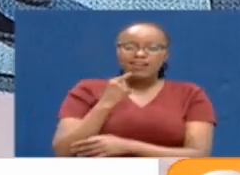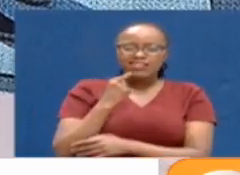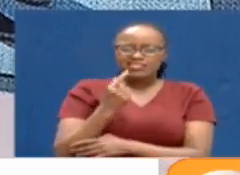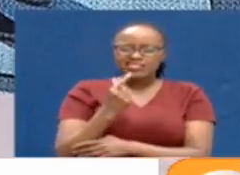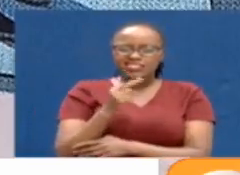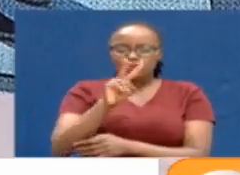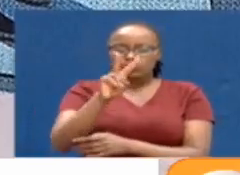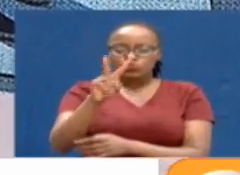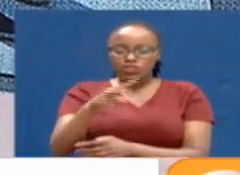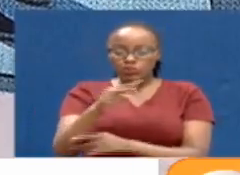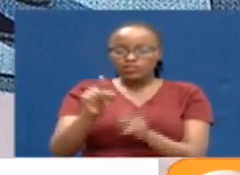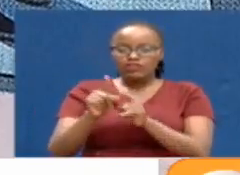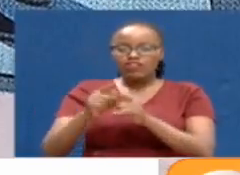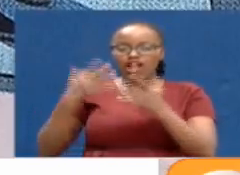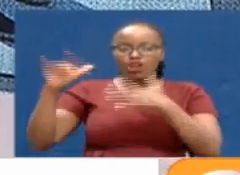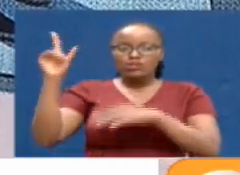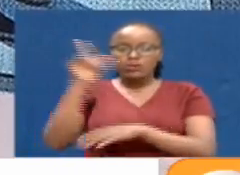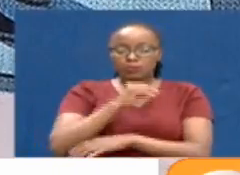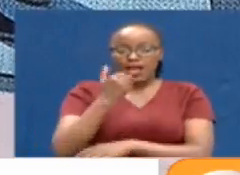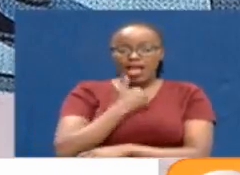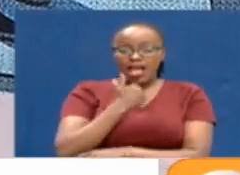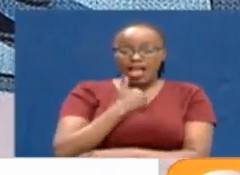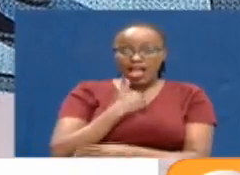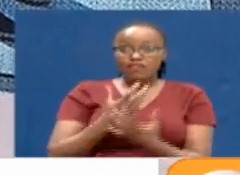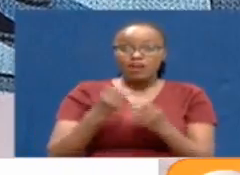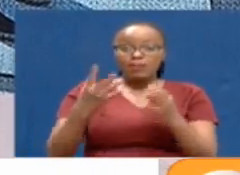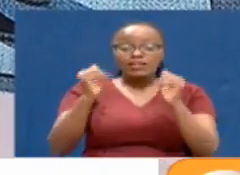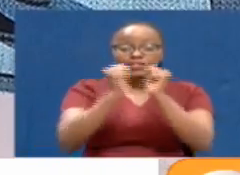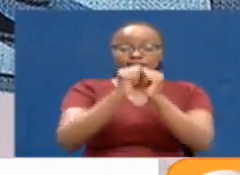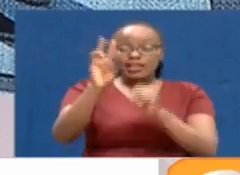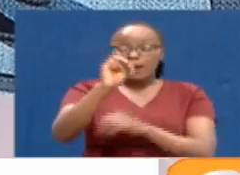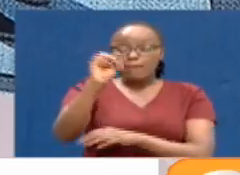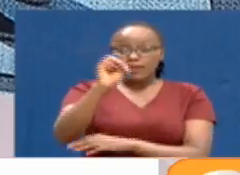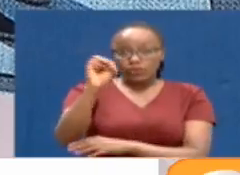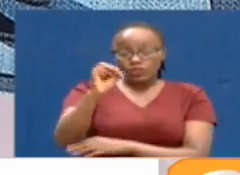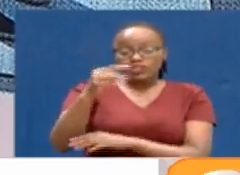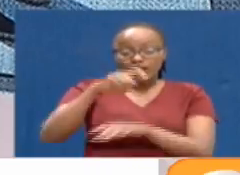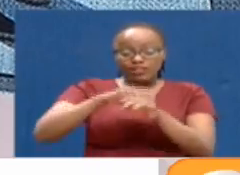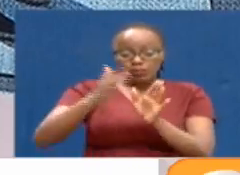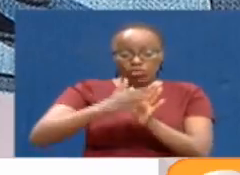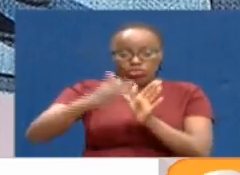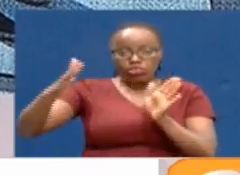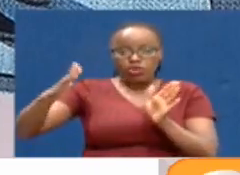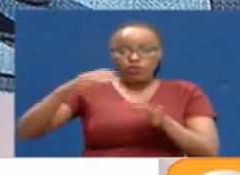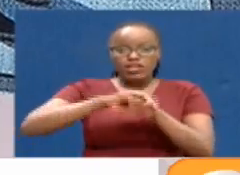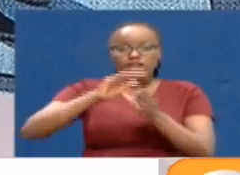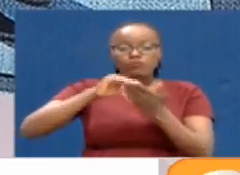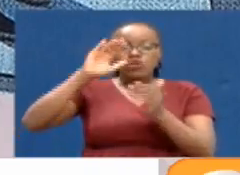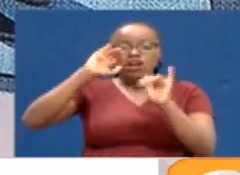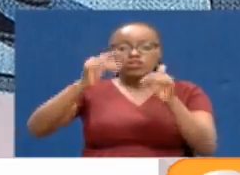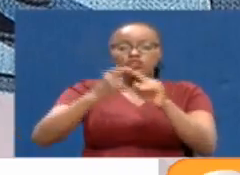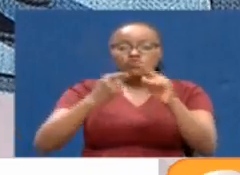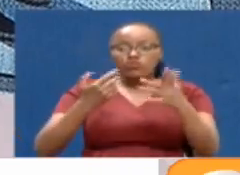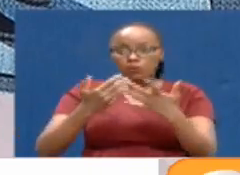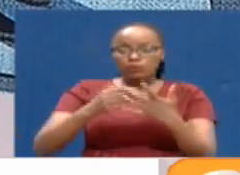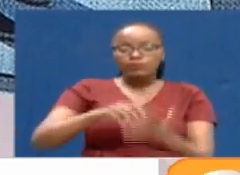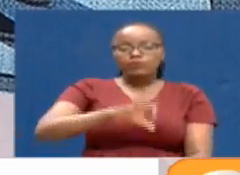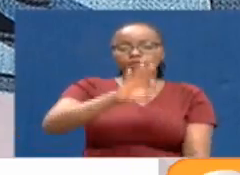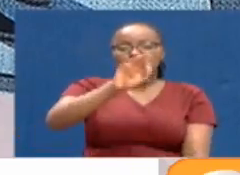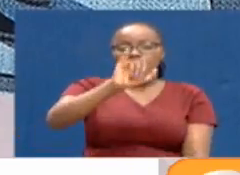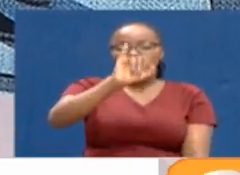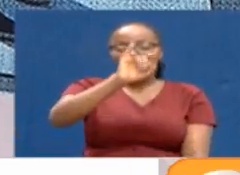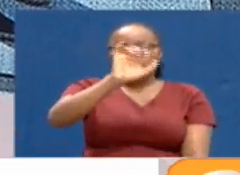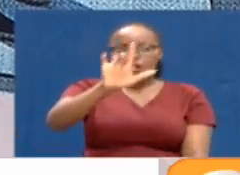surveyed firms reporting losses in excess of, get this, 10 million shillings in the period. Let's get more from our very own